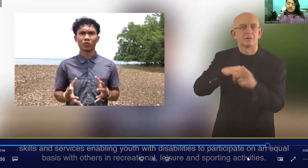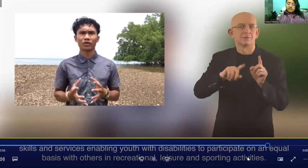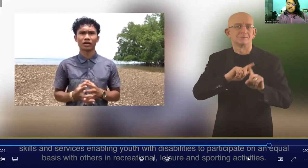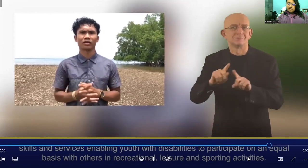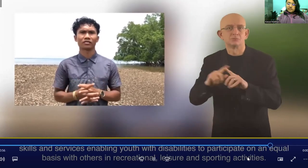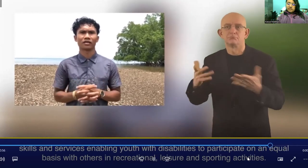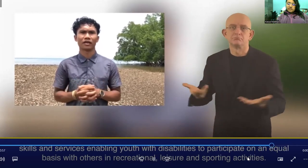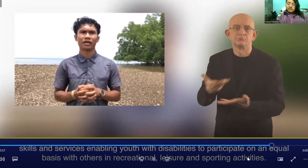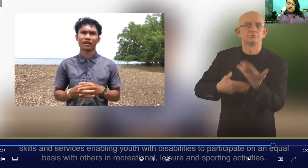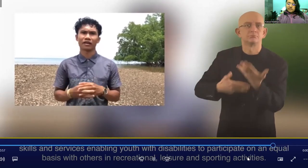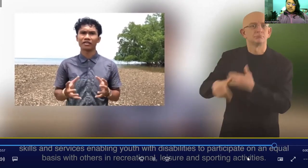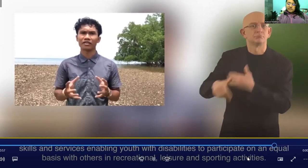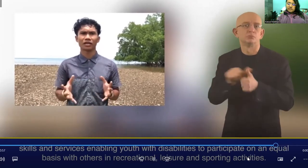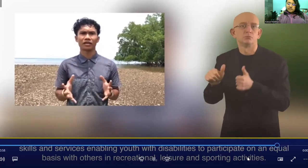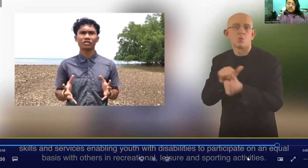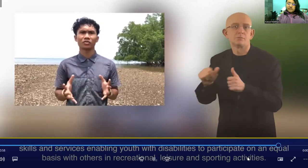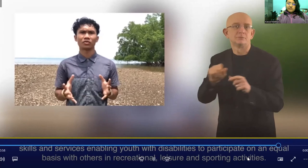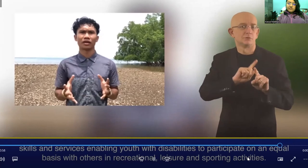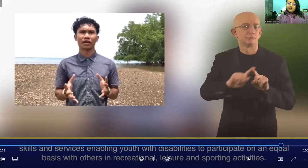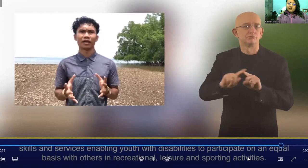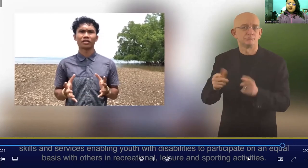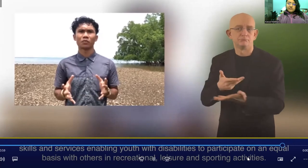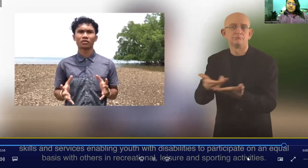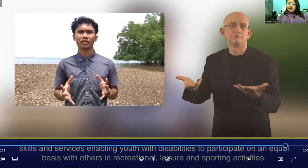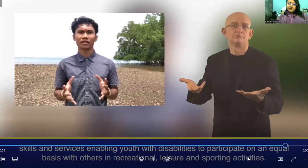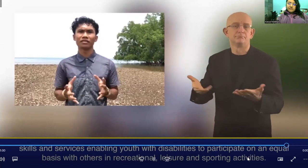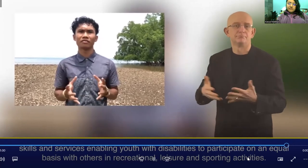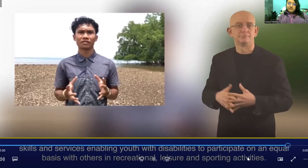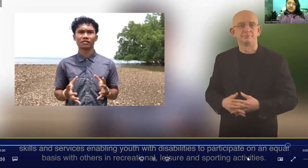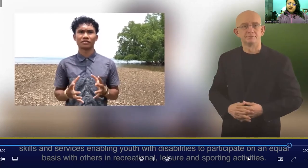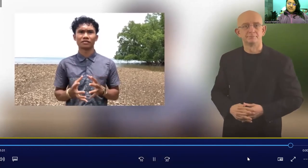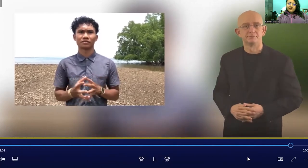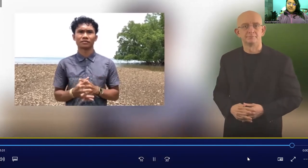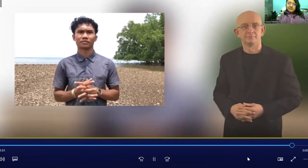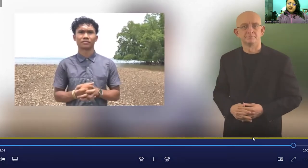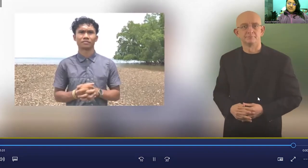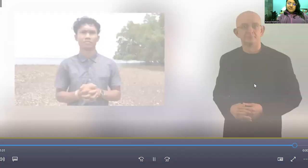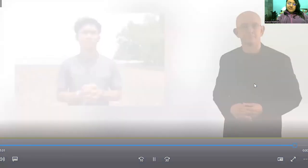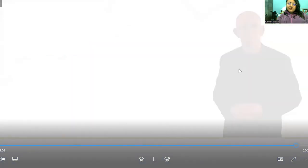with others in recreational, leisure, and sporting activities.